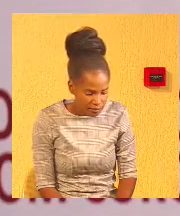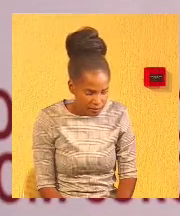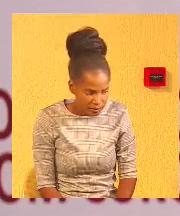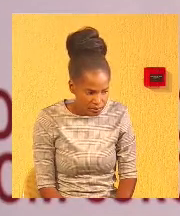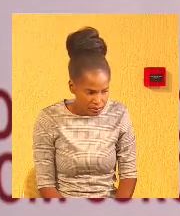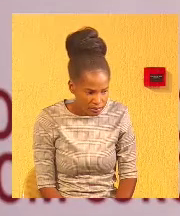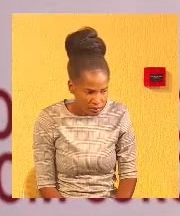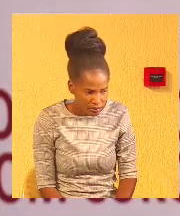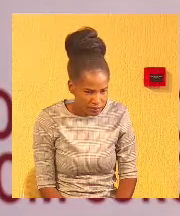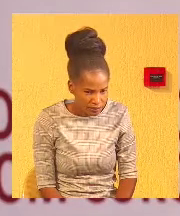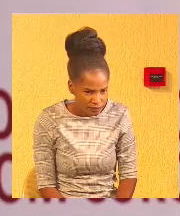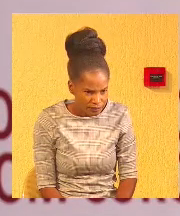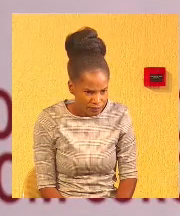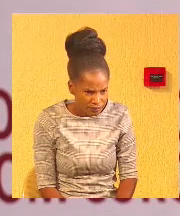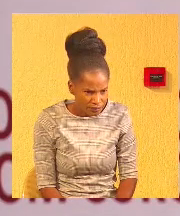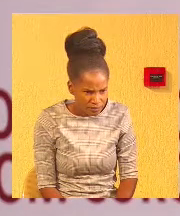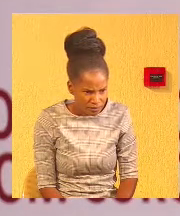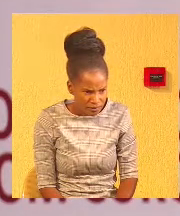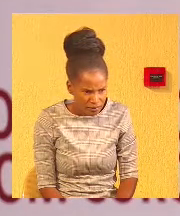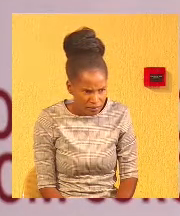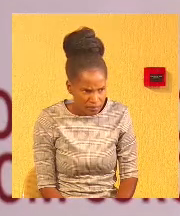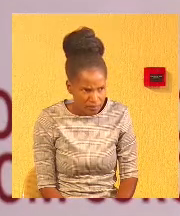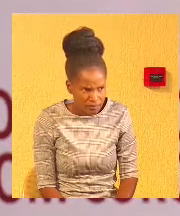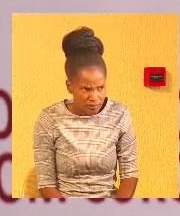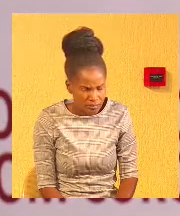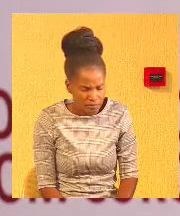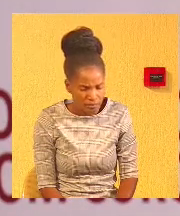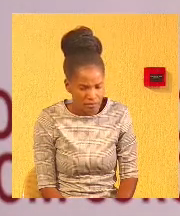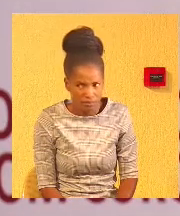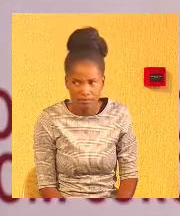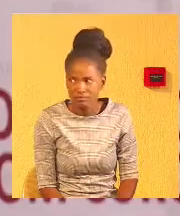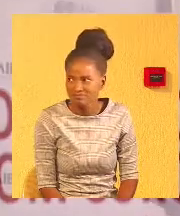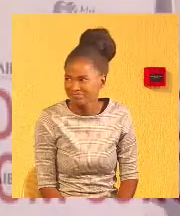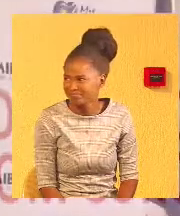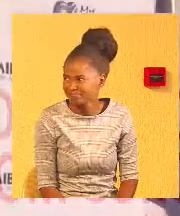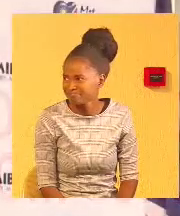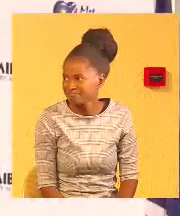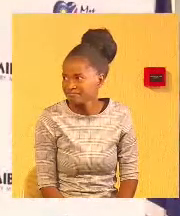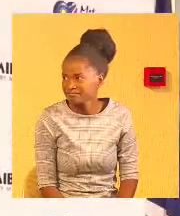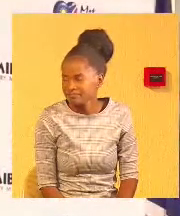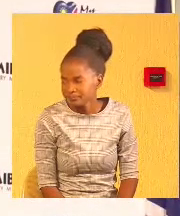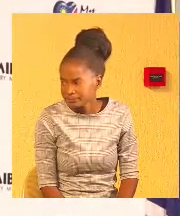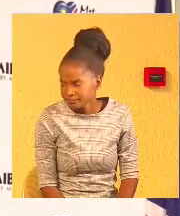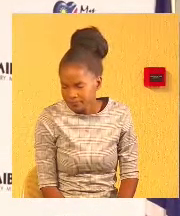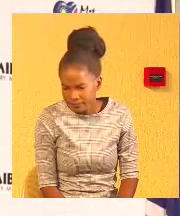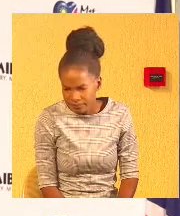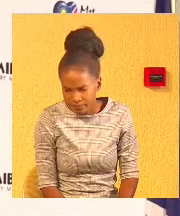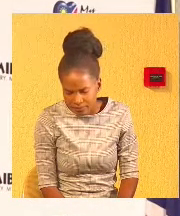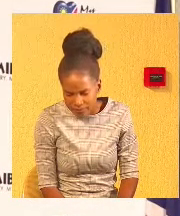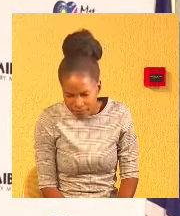really this now agricultural products can reach us here? Because due to the